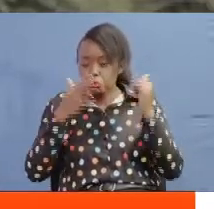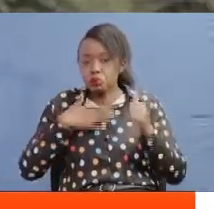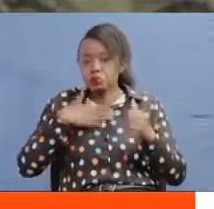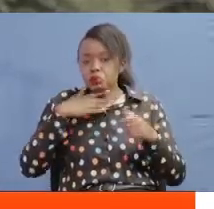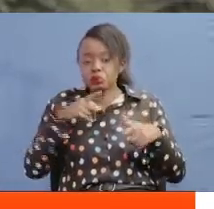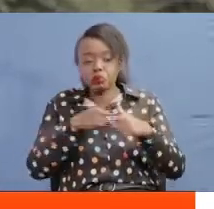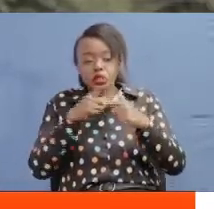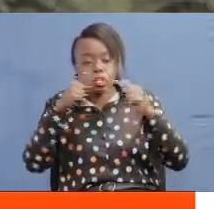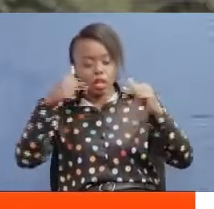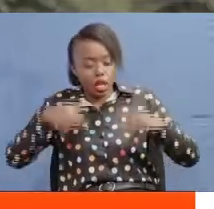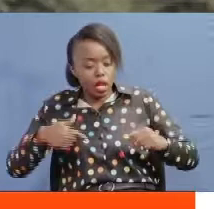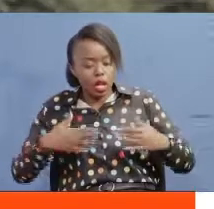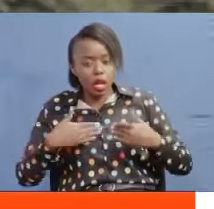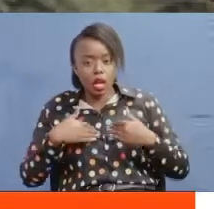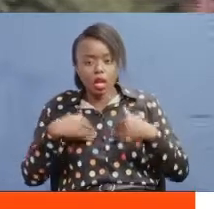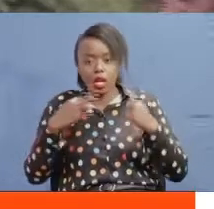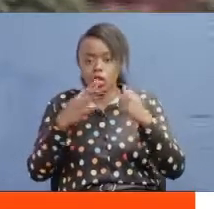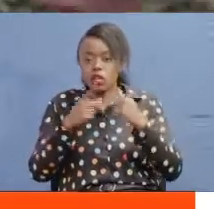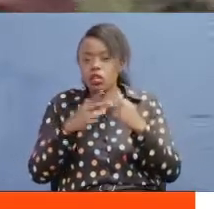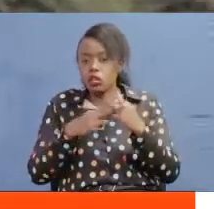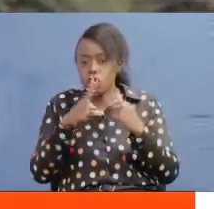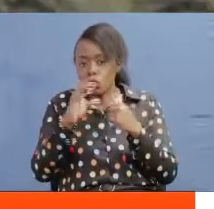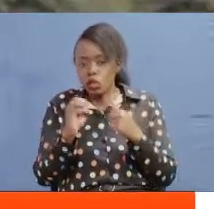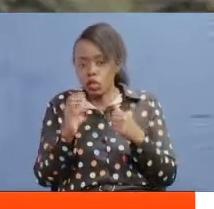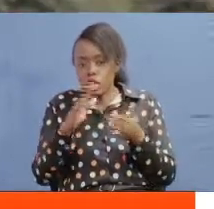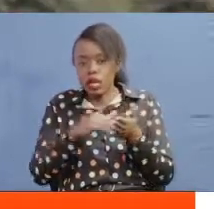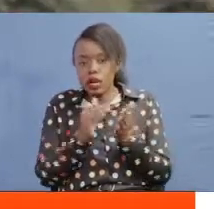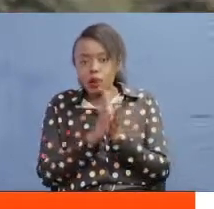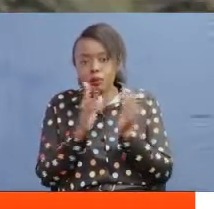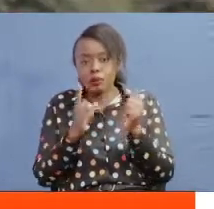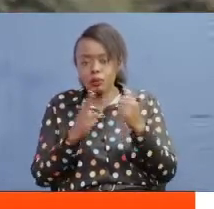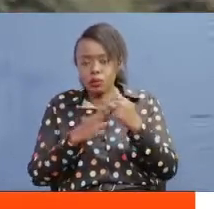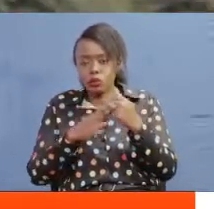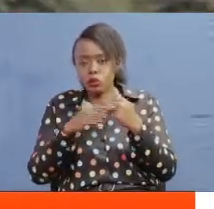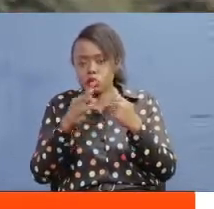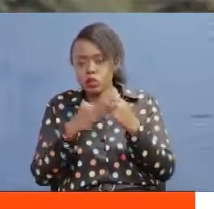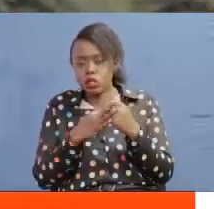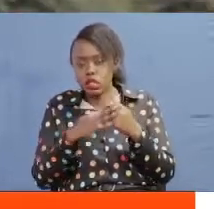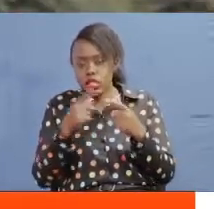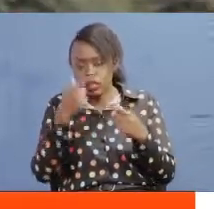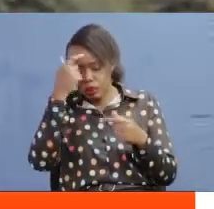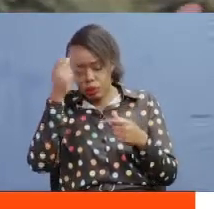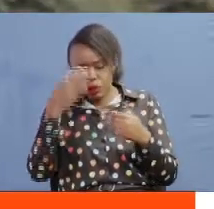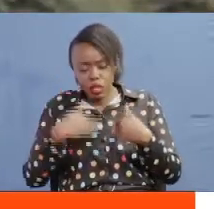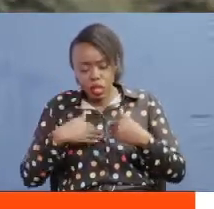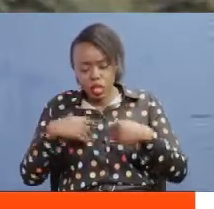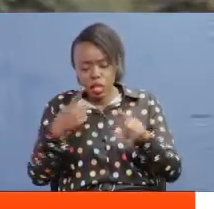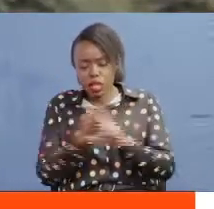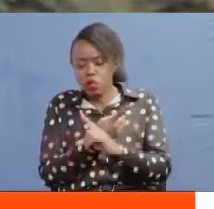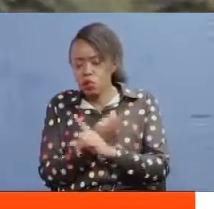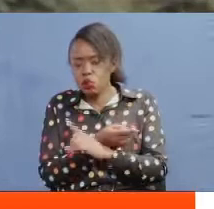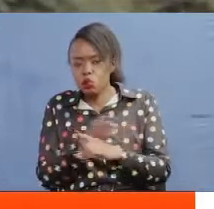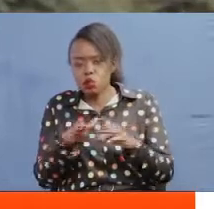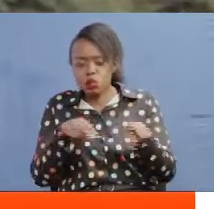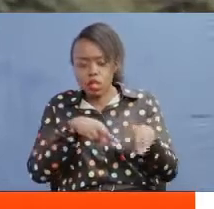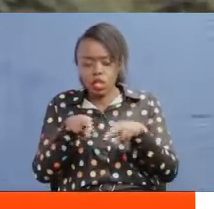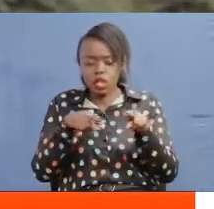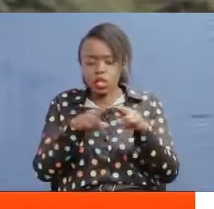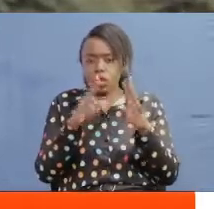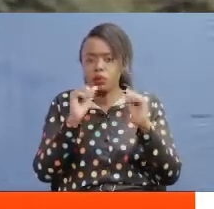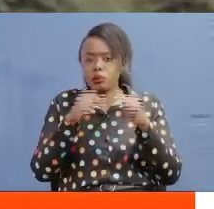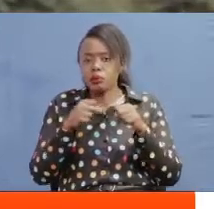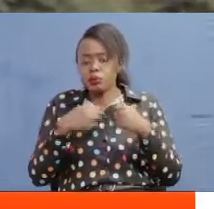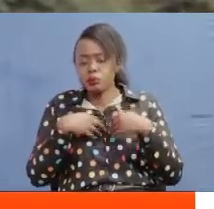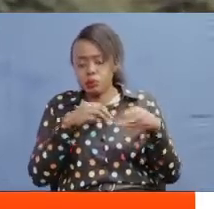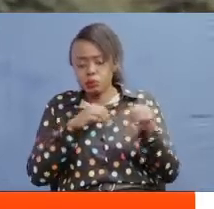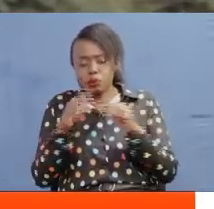leo ambayo tunakadiria ni ng'ombe 20 inakuja karibu ng'ombe 28. Sababu bado zingine siko mpaka upande ya R5 barabara sikiendelea kukufa sikielekea